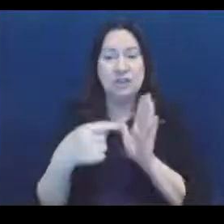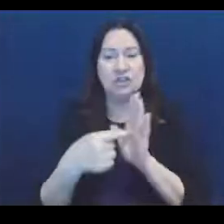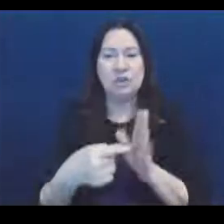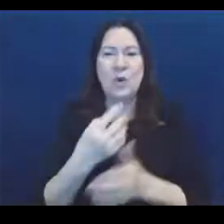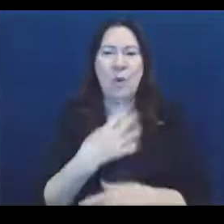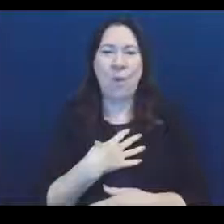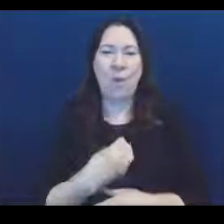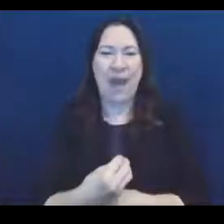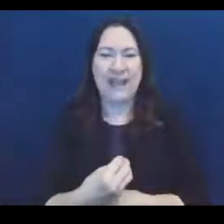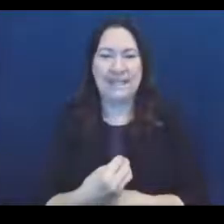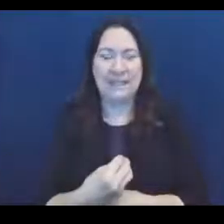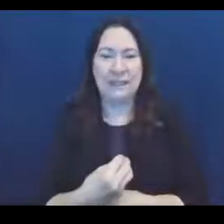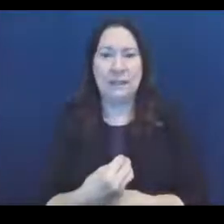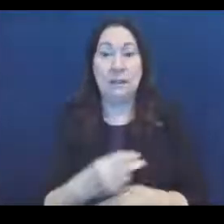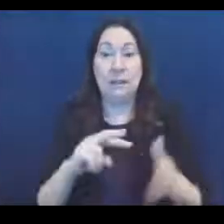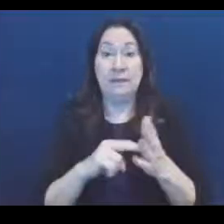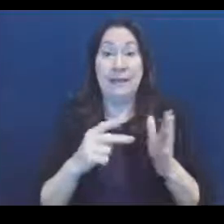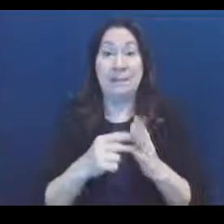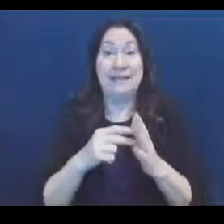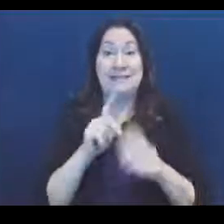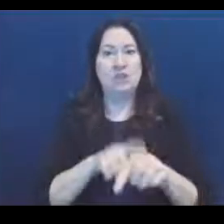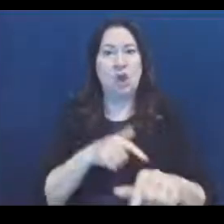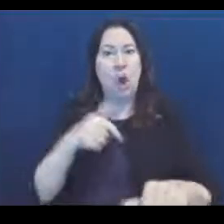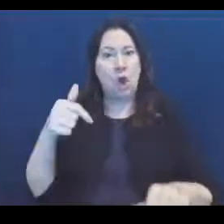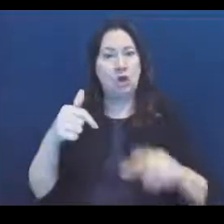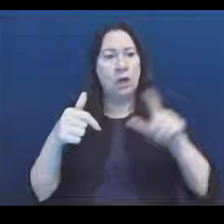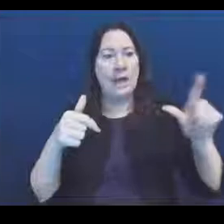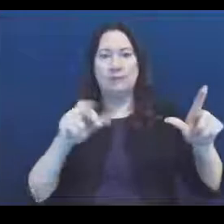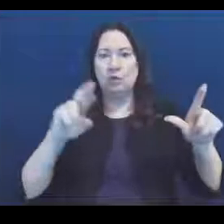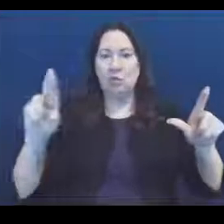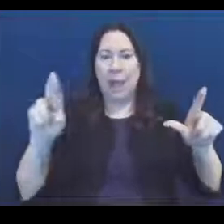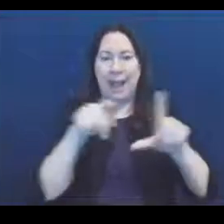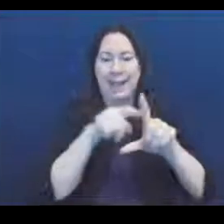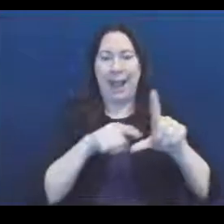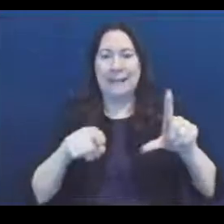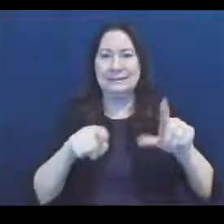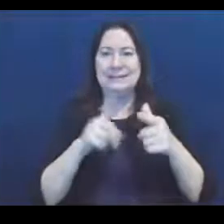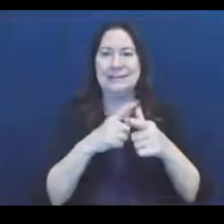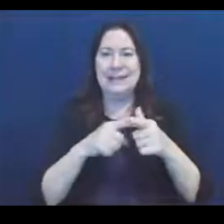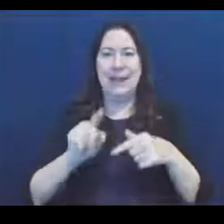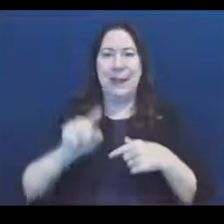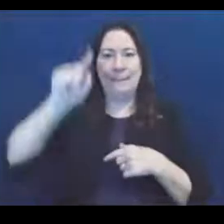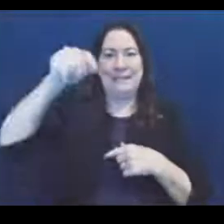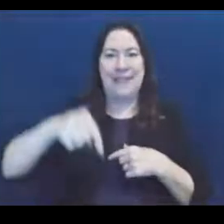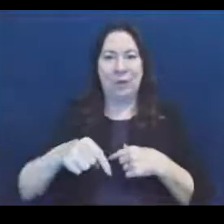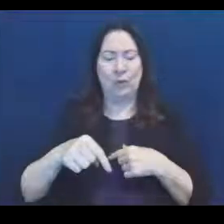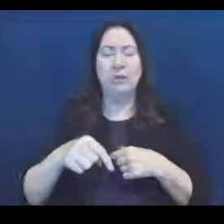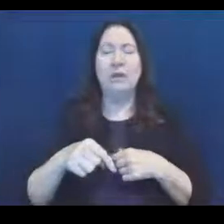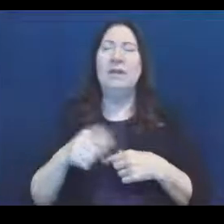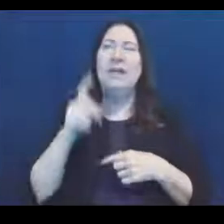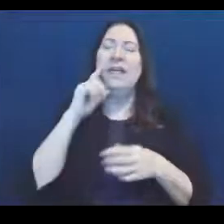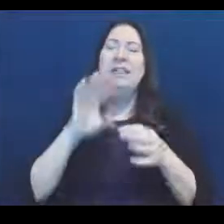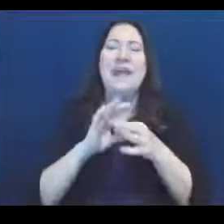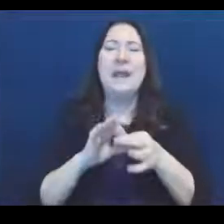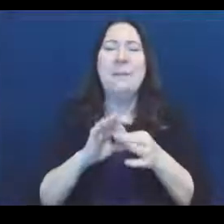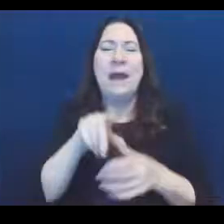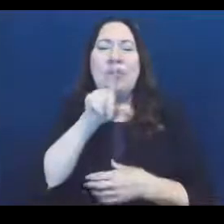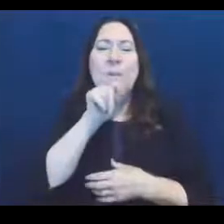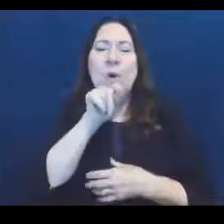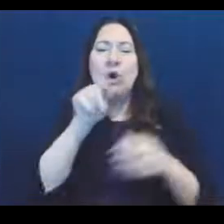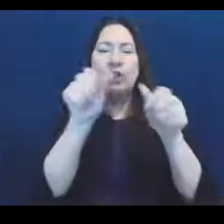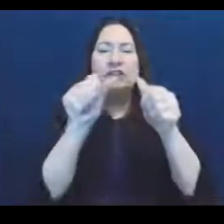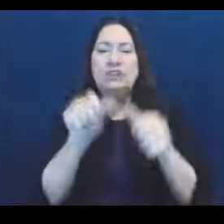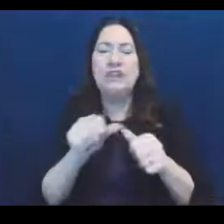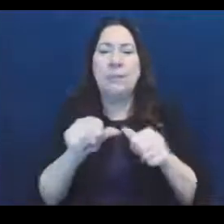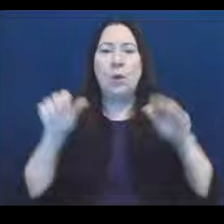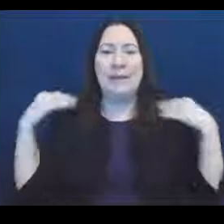that it's incredibly longer on the left to right axis than it is on the up and down axis. Think about the shape of a bird when it's flying. It's